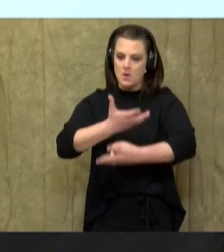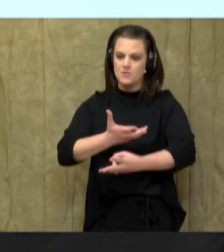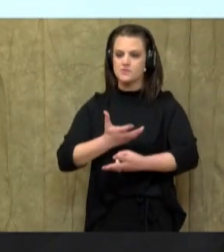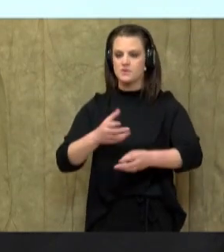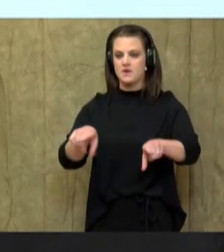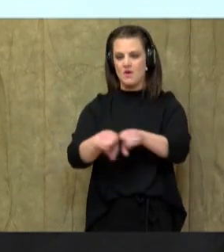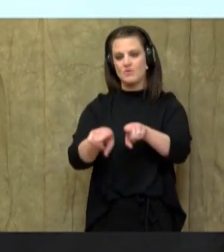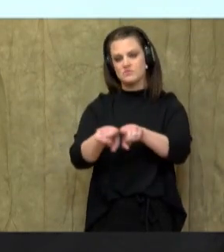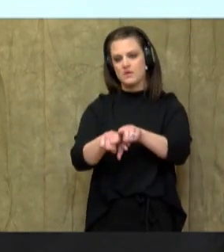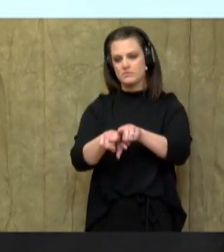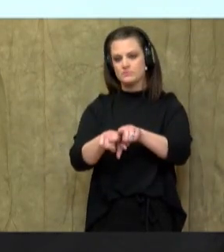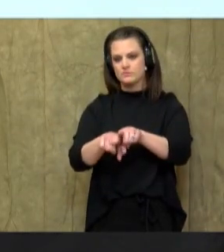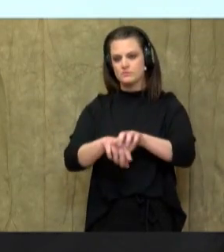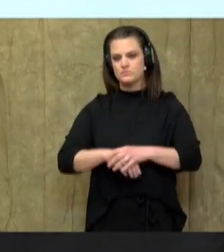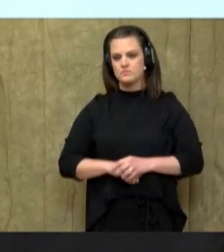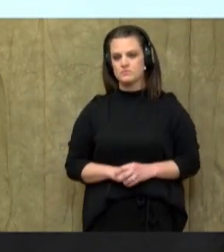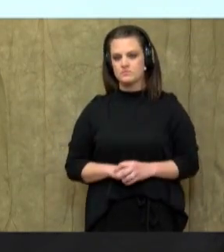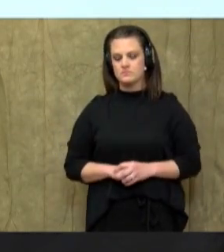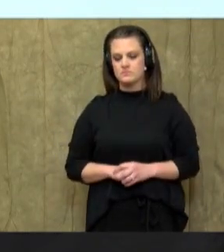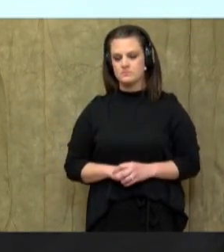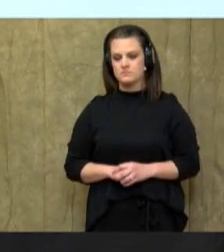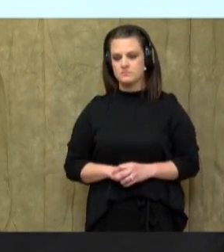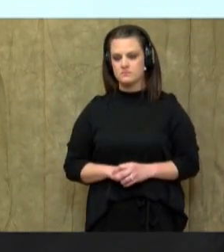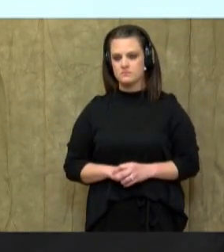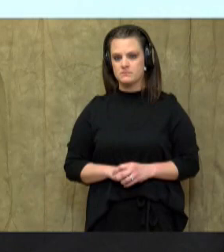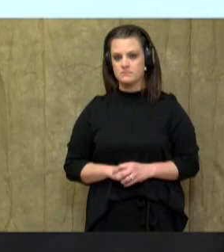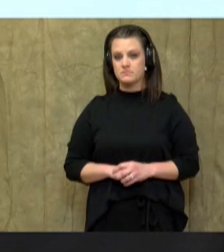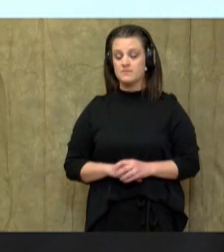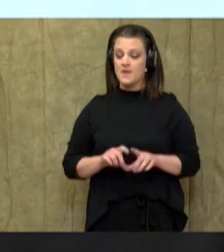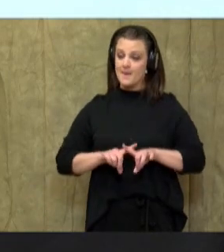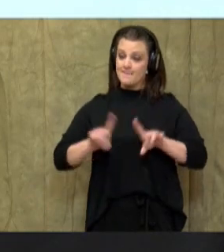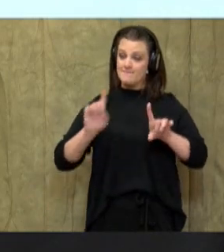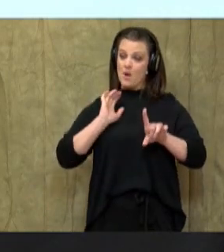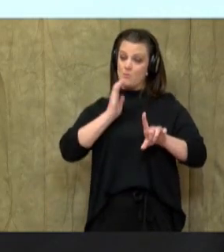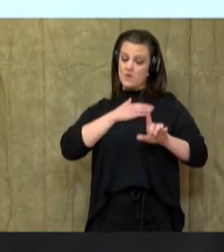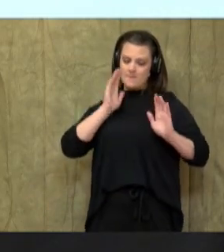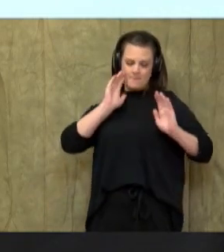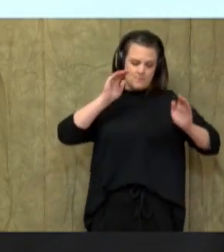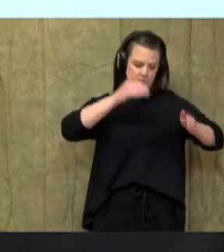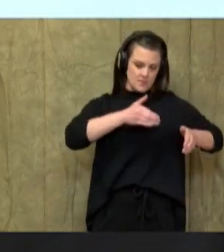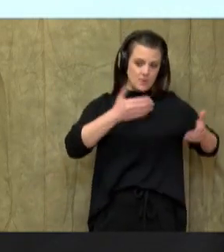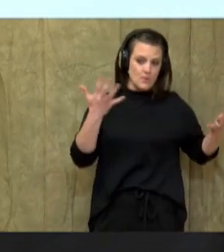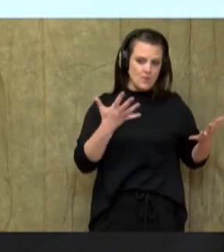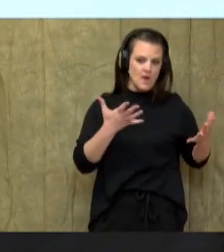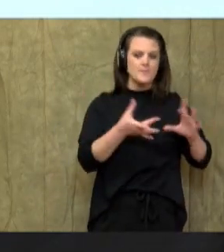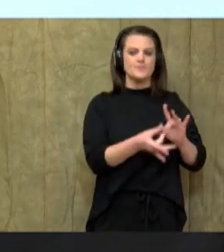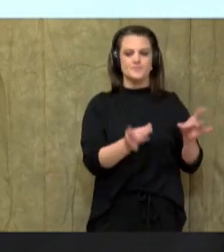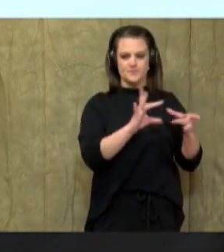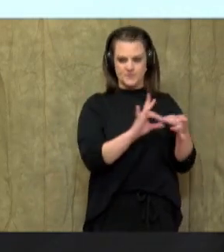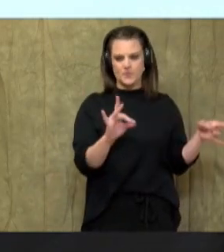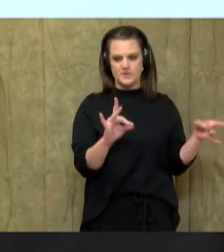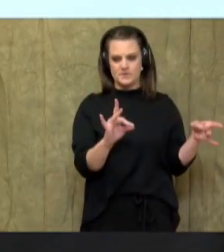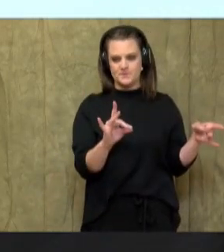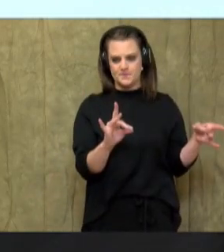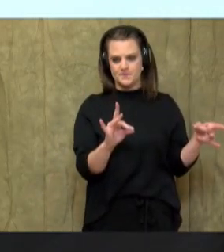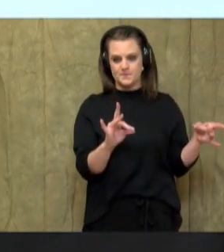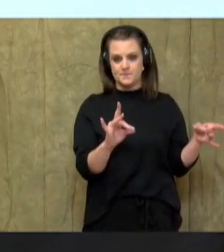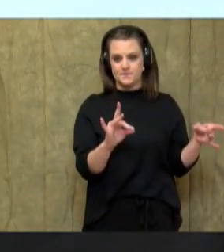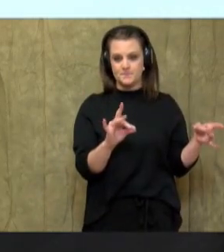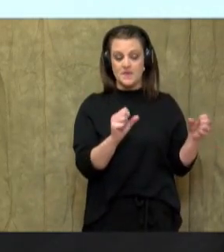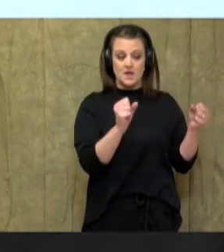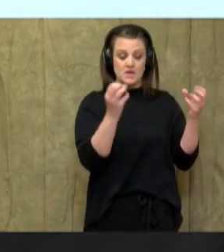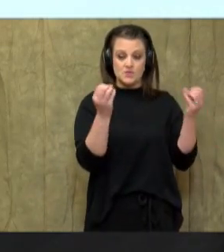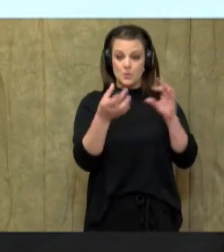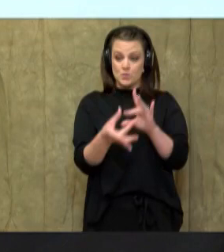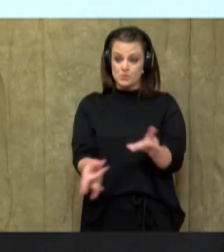if necessary, but we're going to focus our attention on stories. So a story